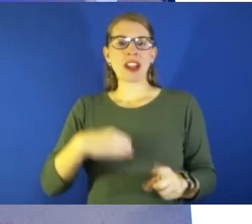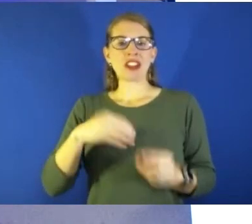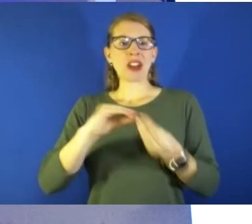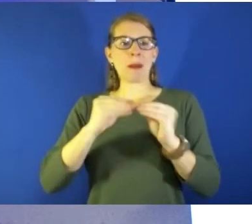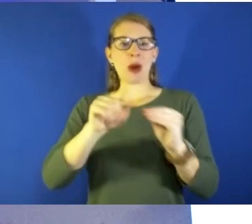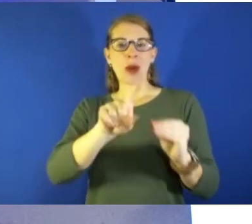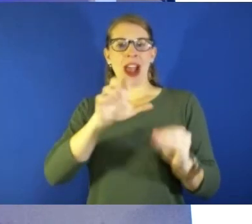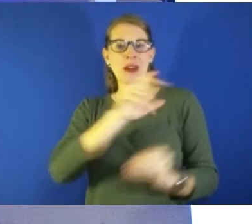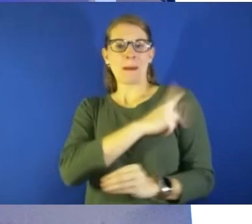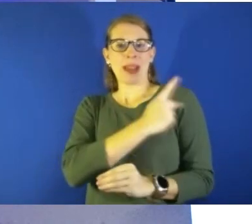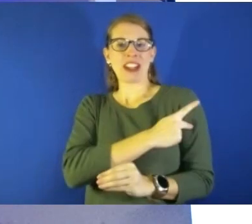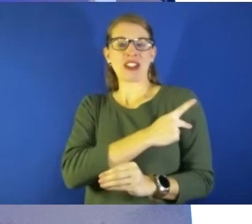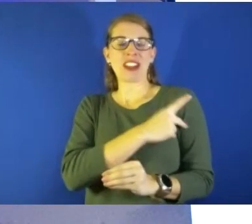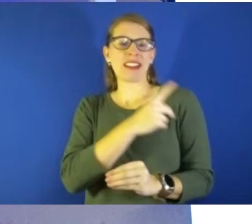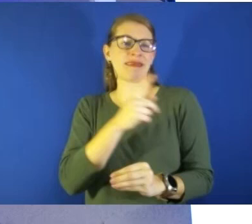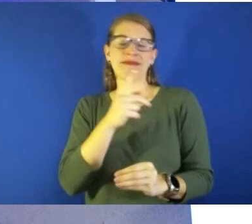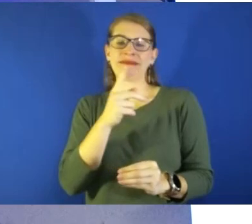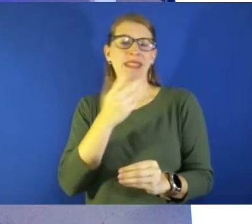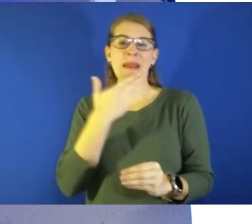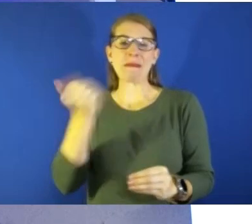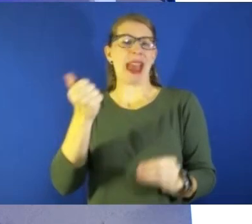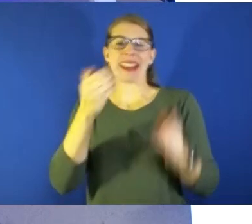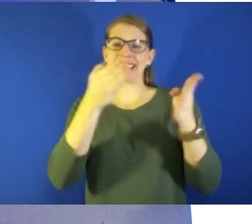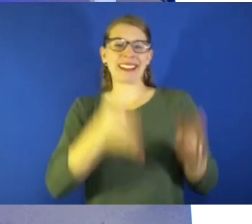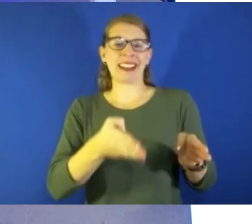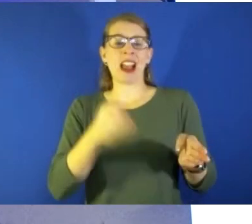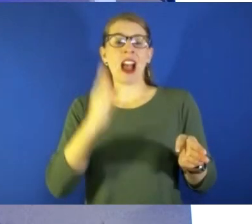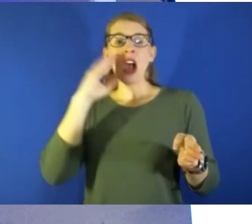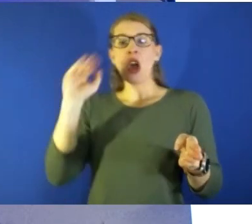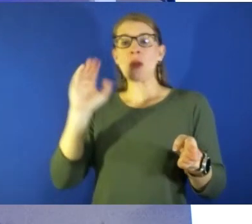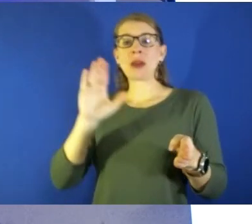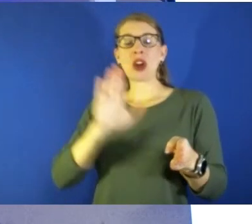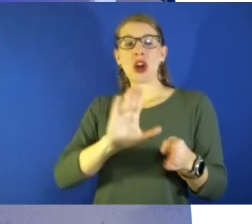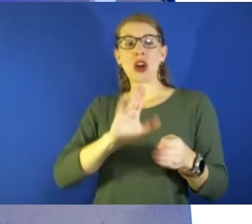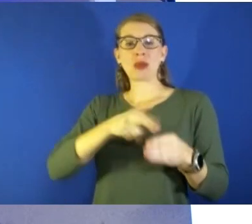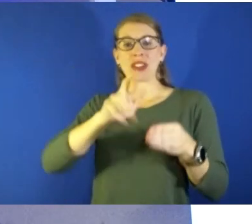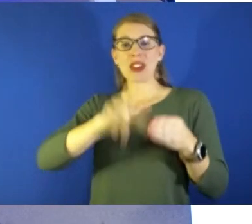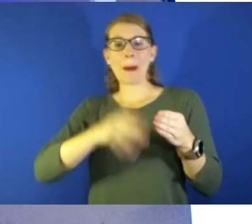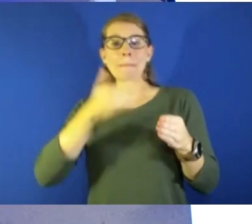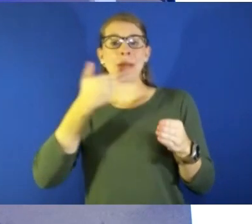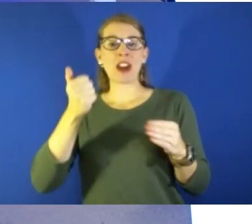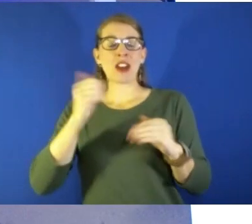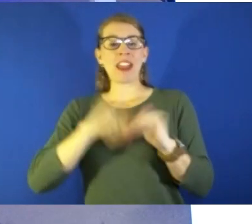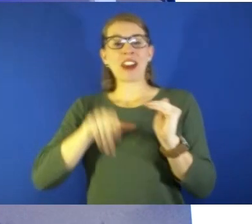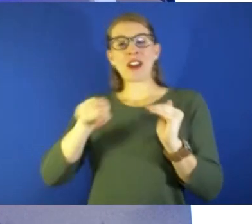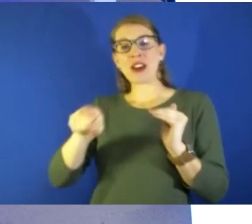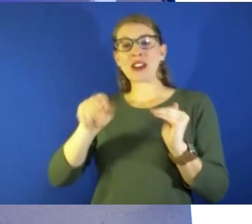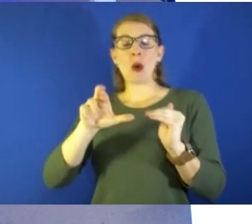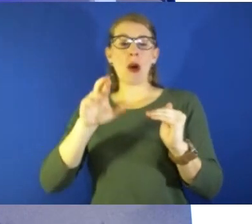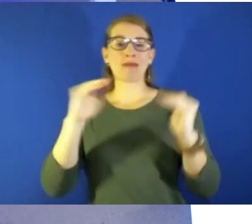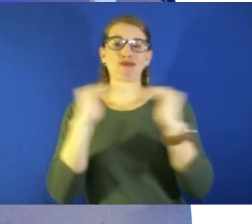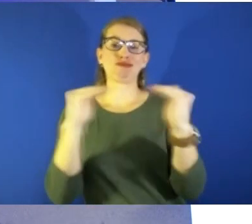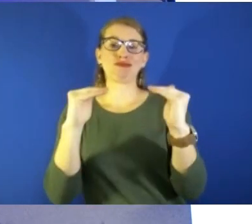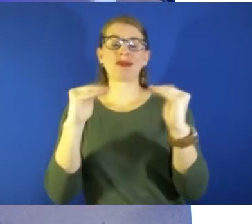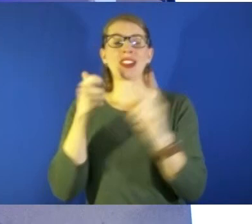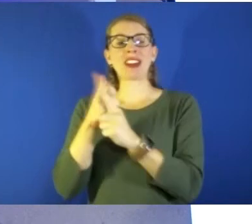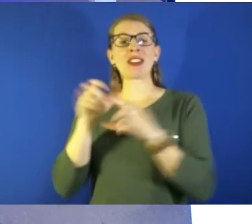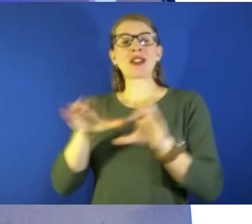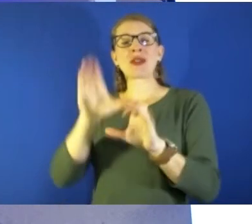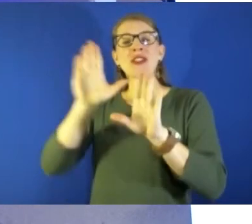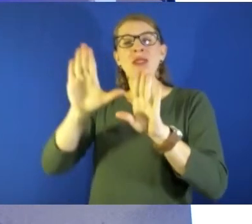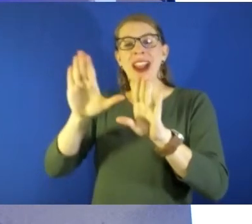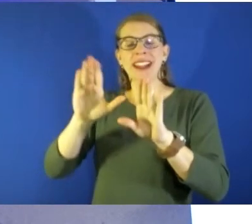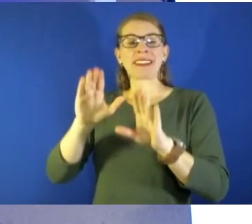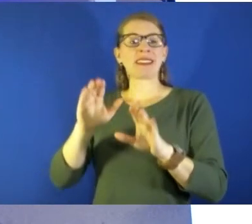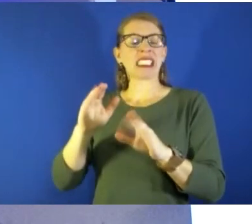I hope that her turnout is just as good, if not better than hers. She is doing great, and it was really smooth sailing for